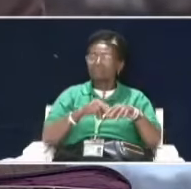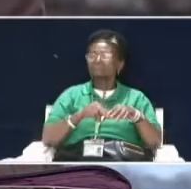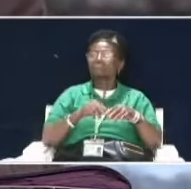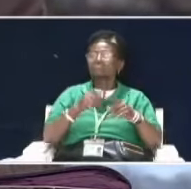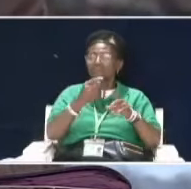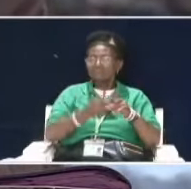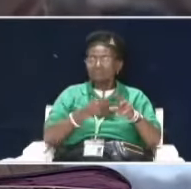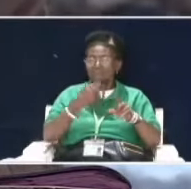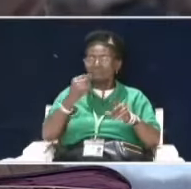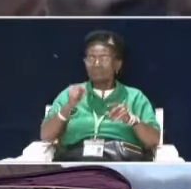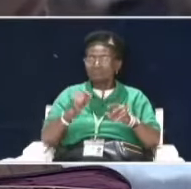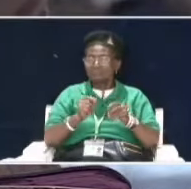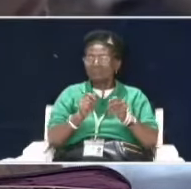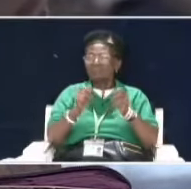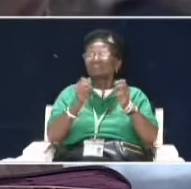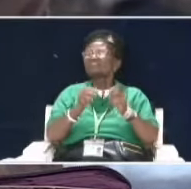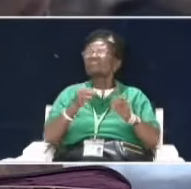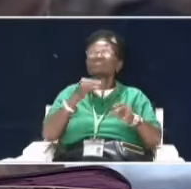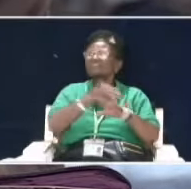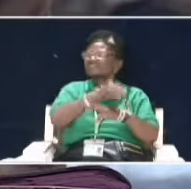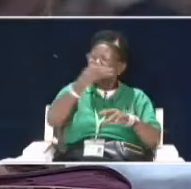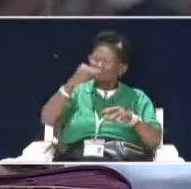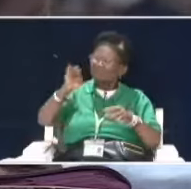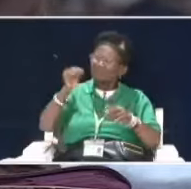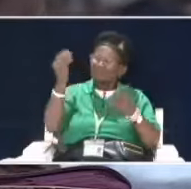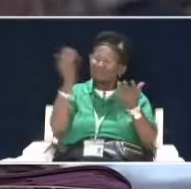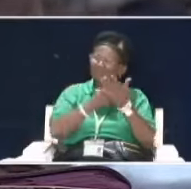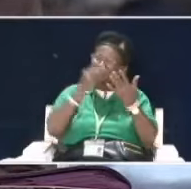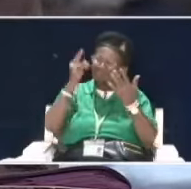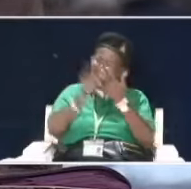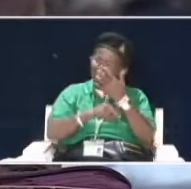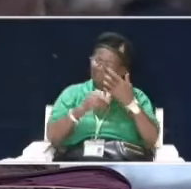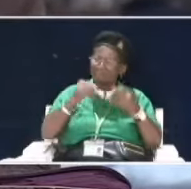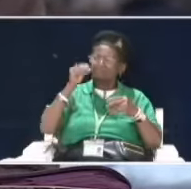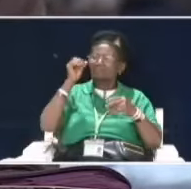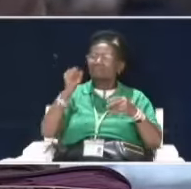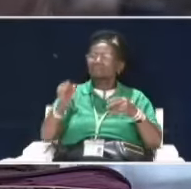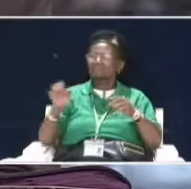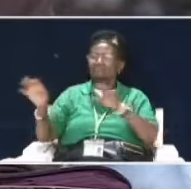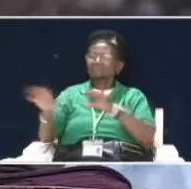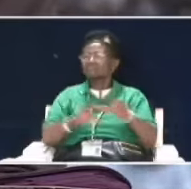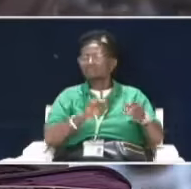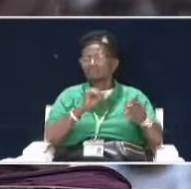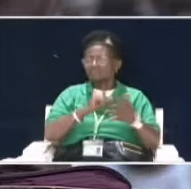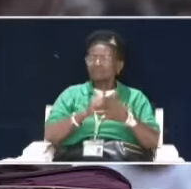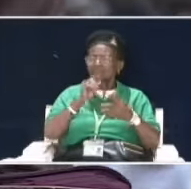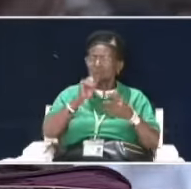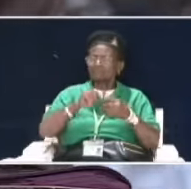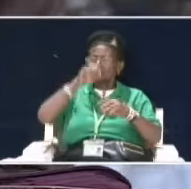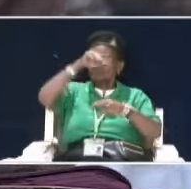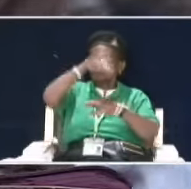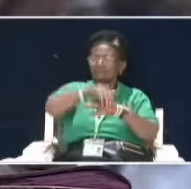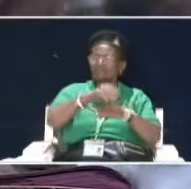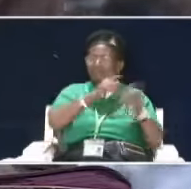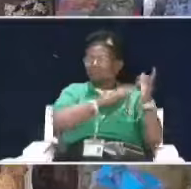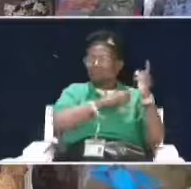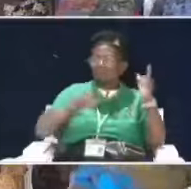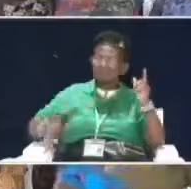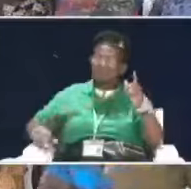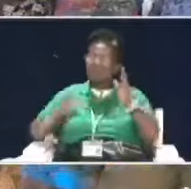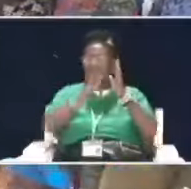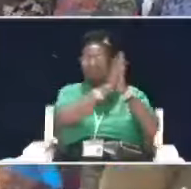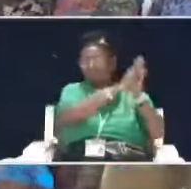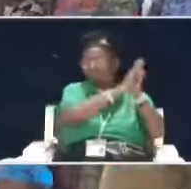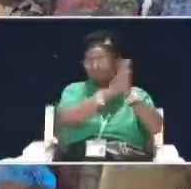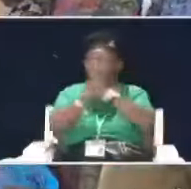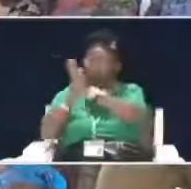from the grips of forces of darkness, do it tonight, Lord. Open your mouth and